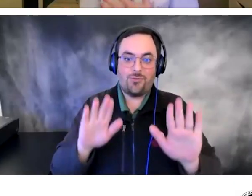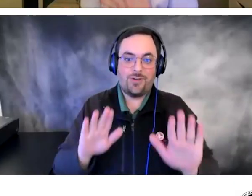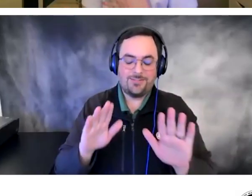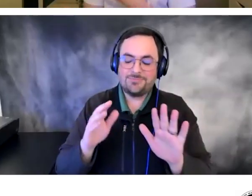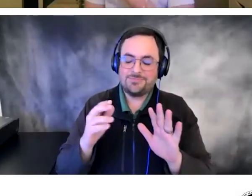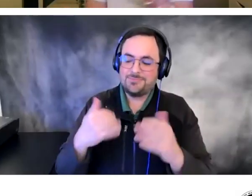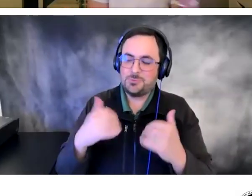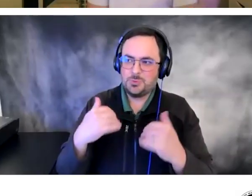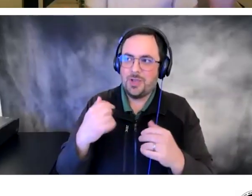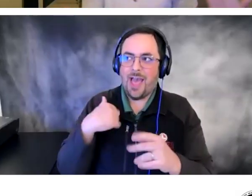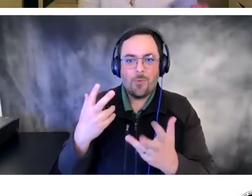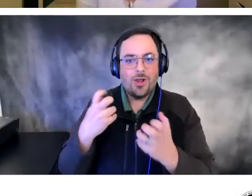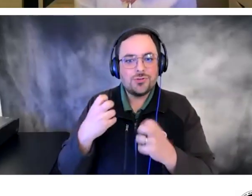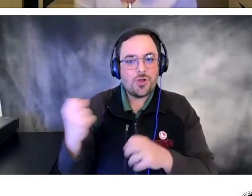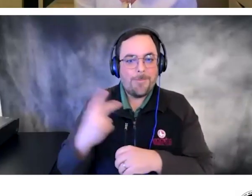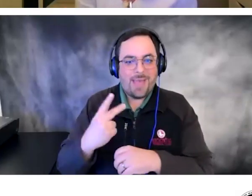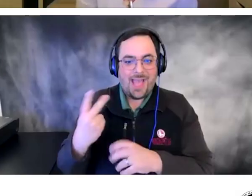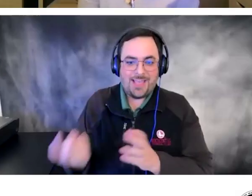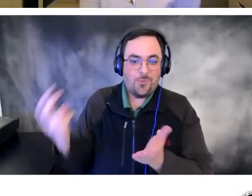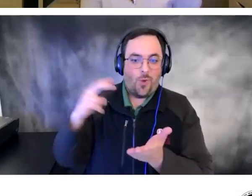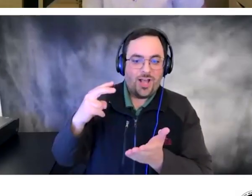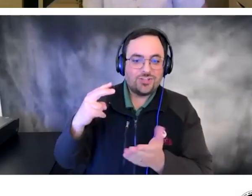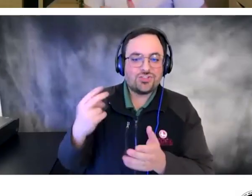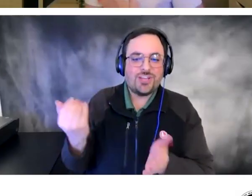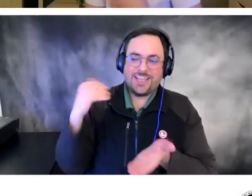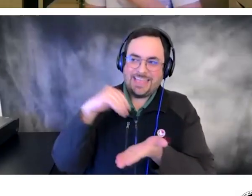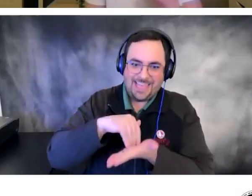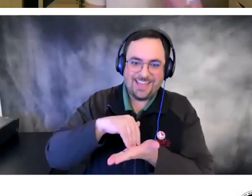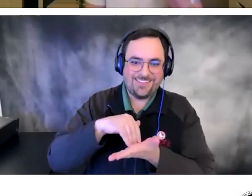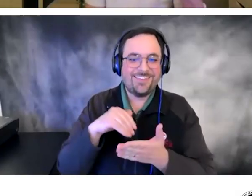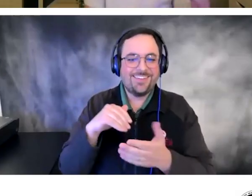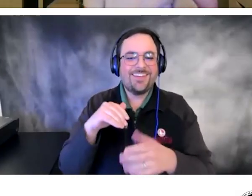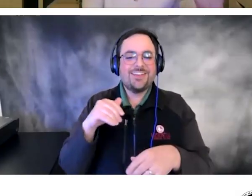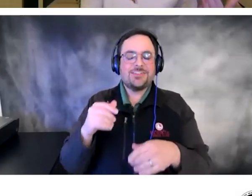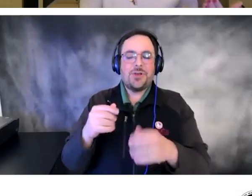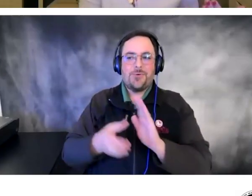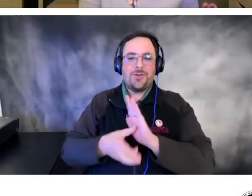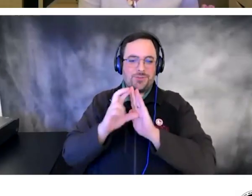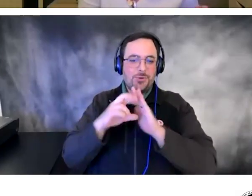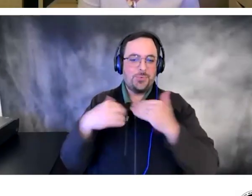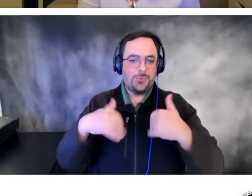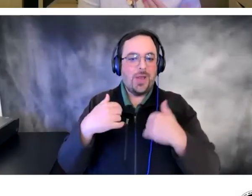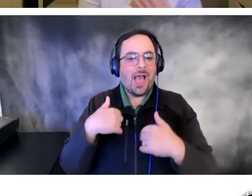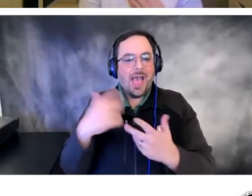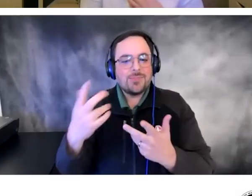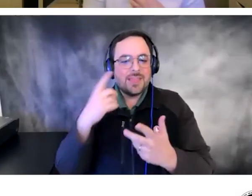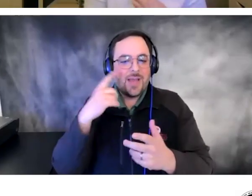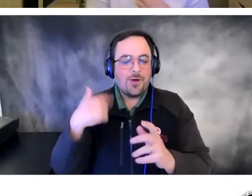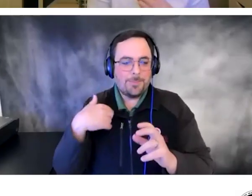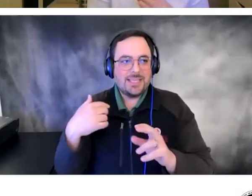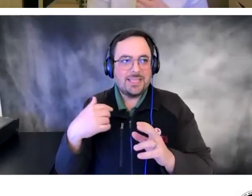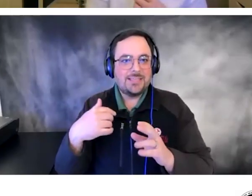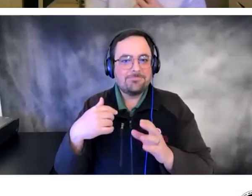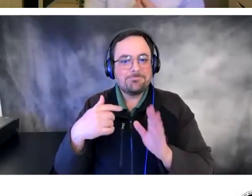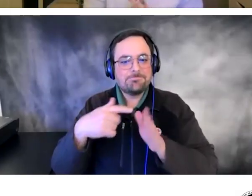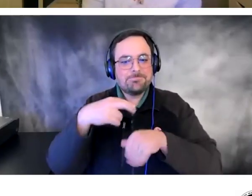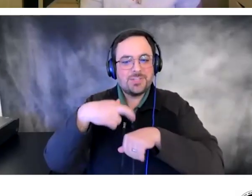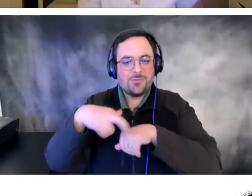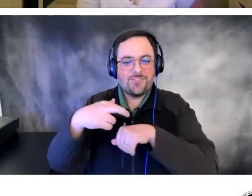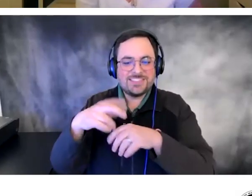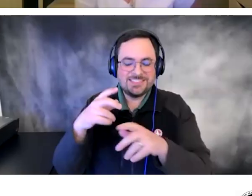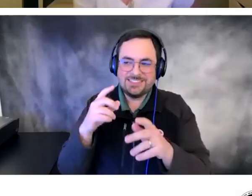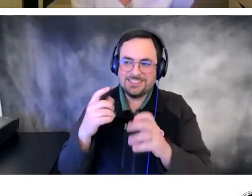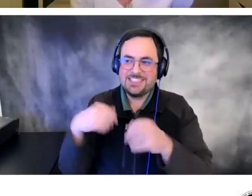it because I need to go back and watch this a couple of times, and I have a feeling that I will be sharing this and referencing it as we're out and